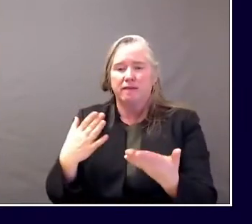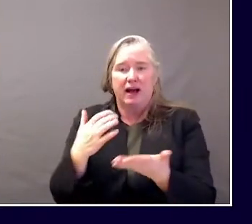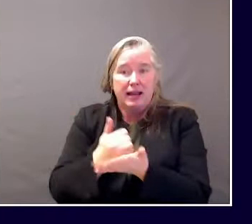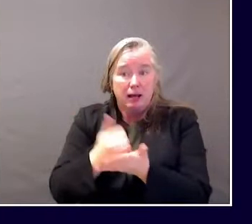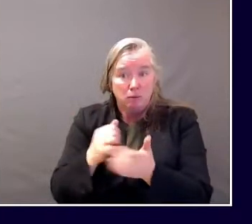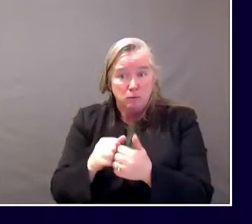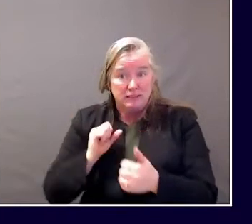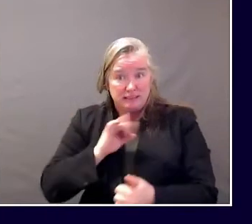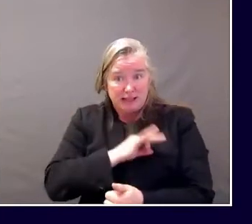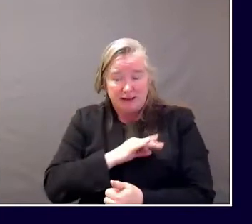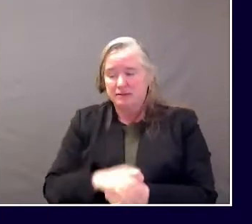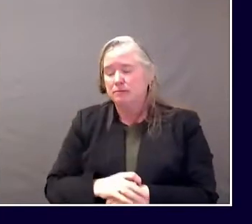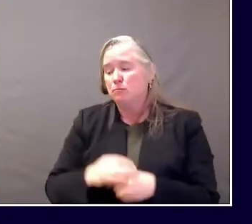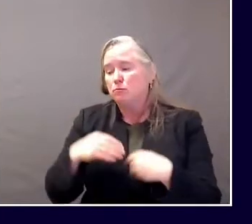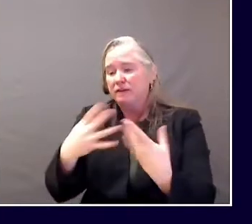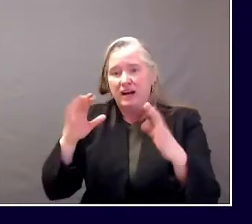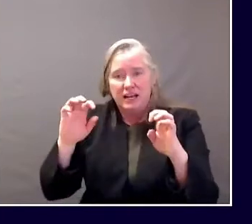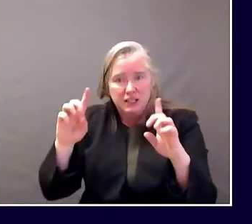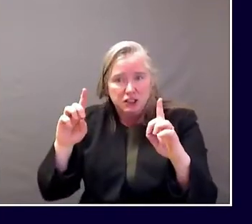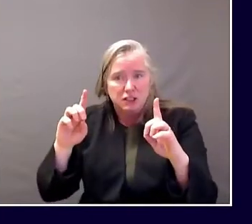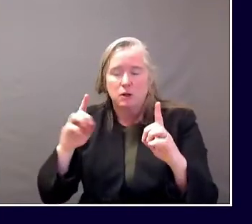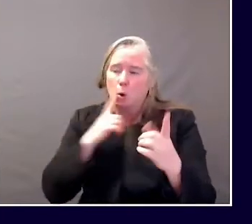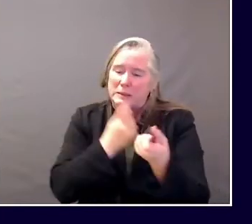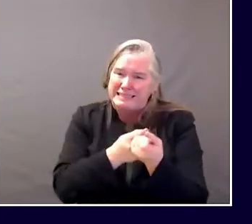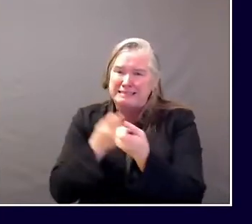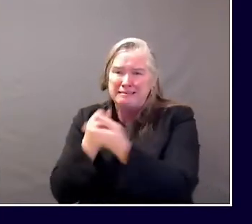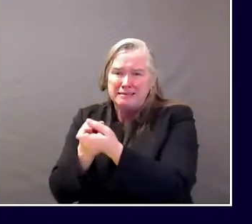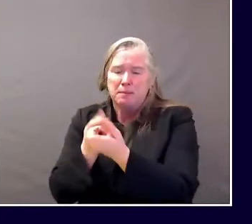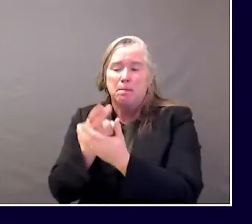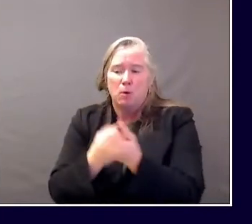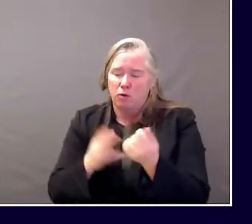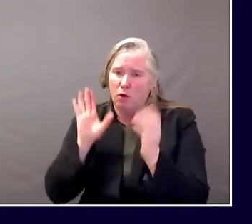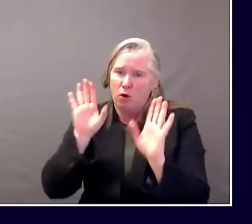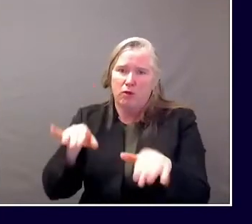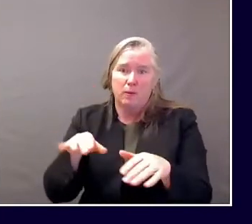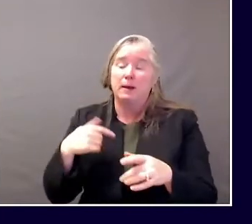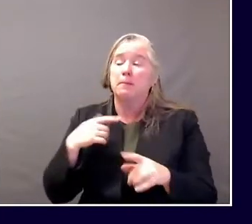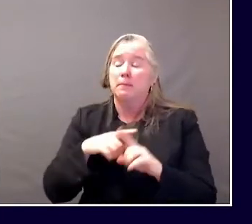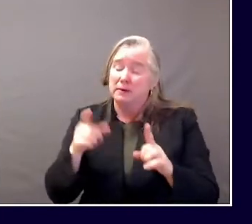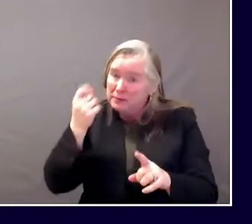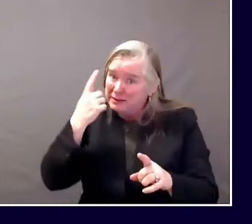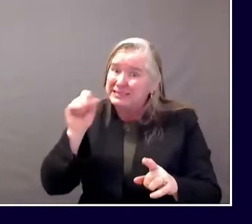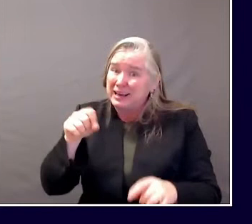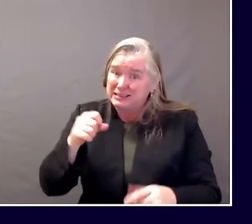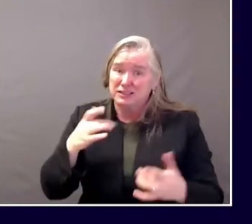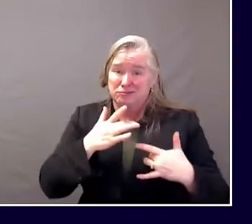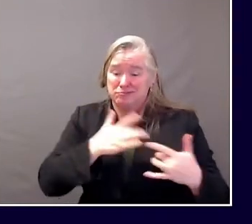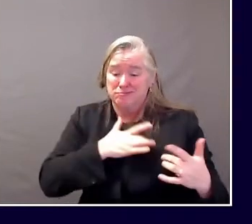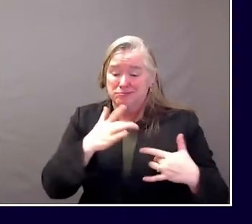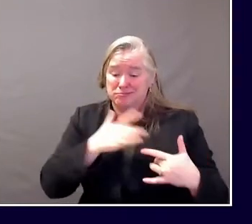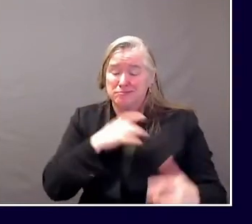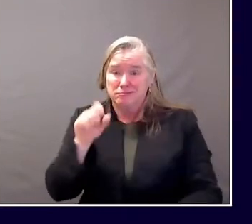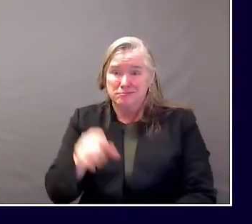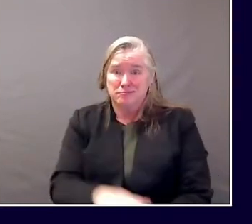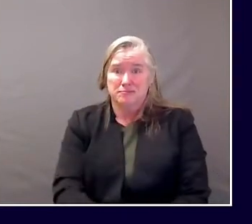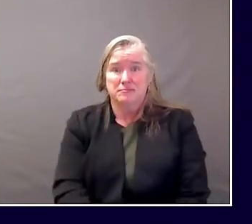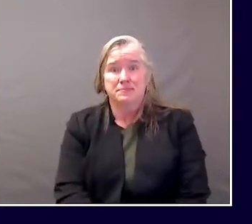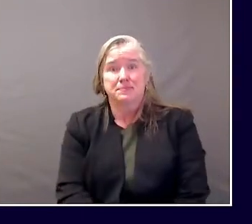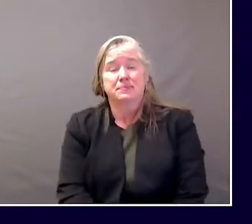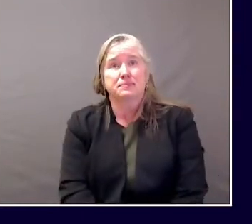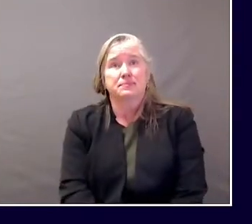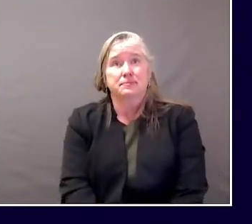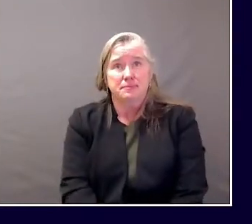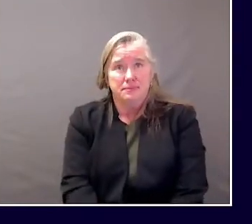infection control guidance. We're supporting them every step of the way, but we are concerned. And kind of, related